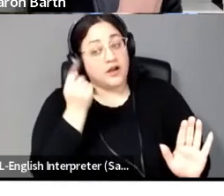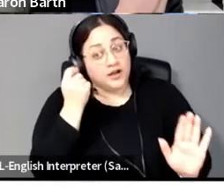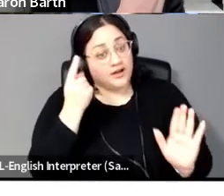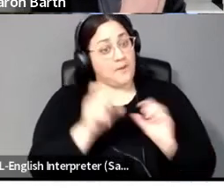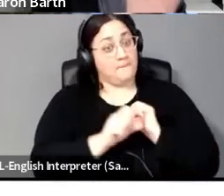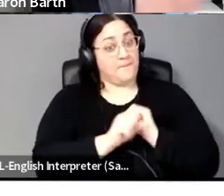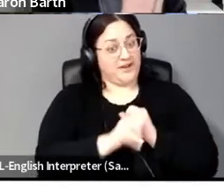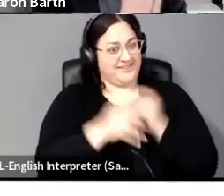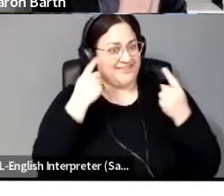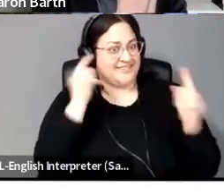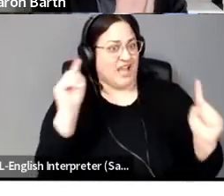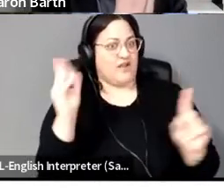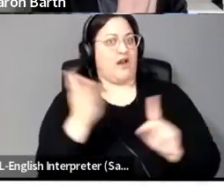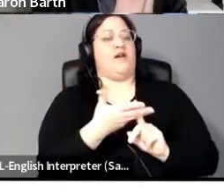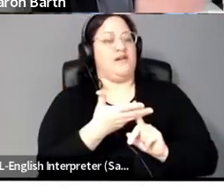from